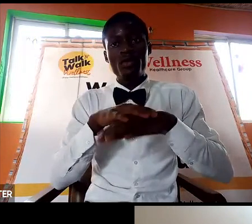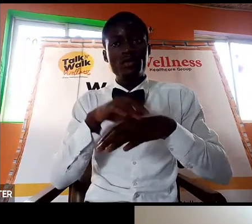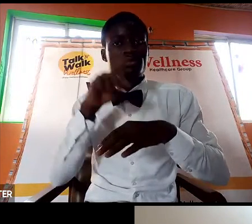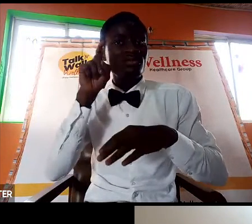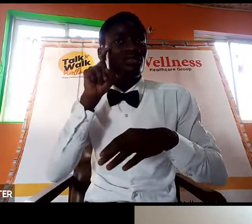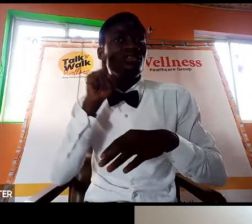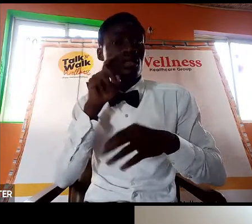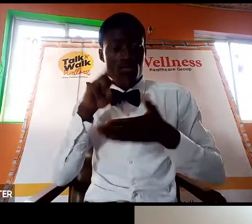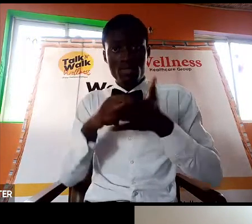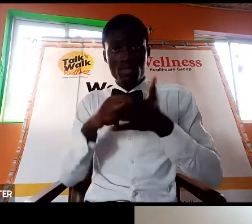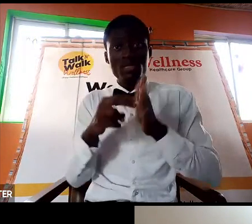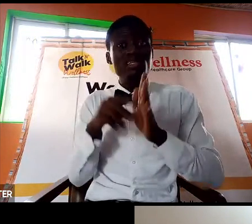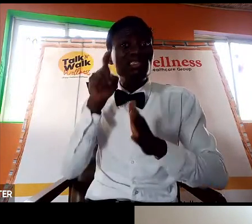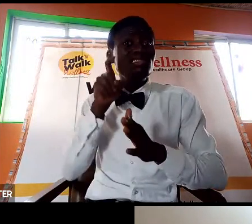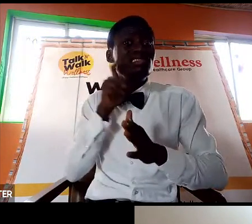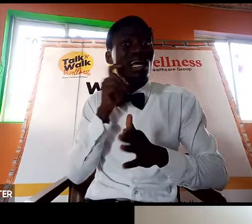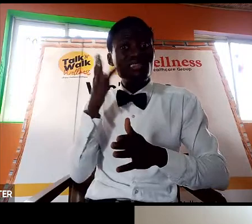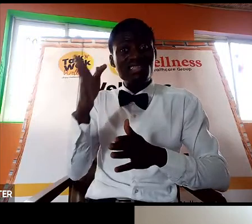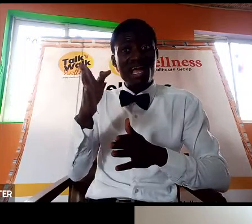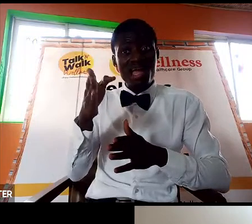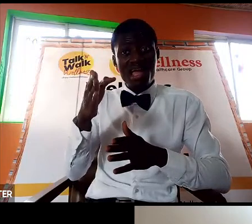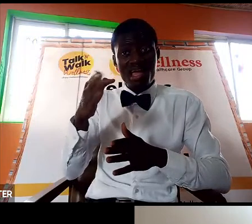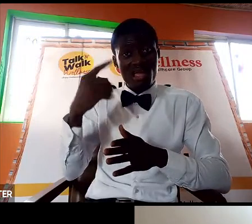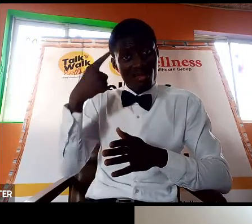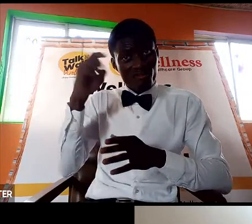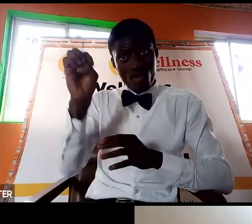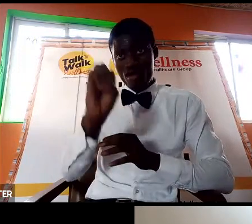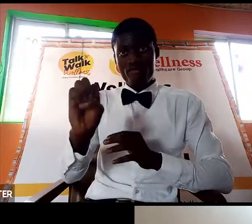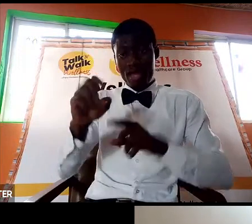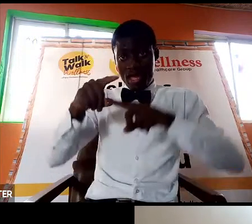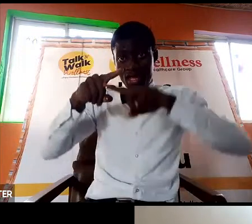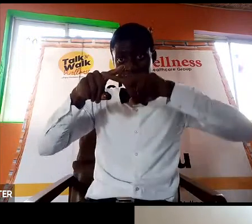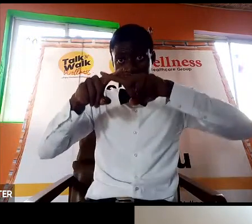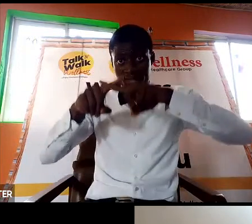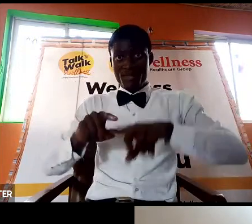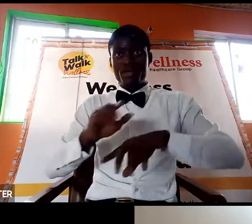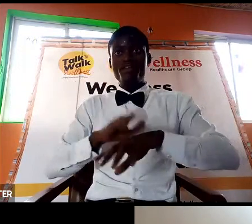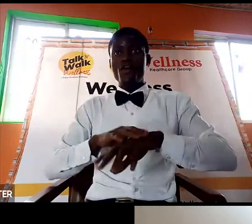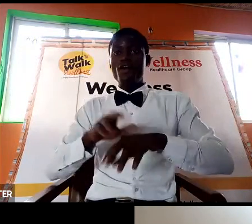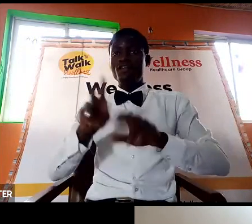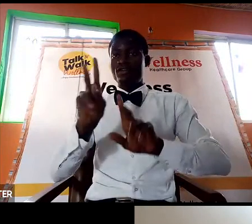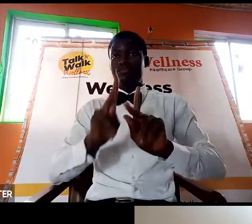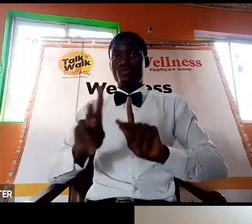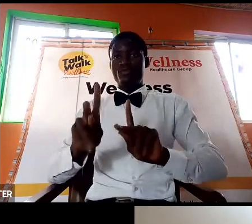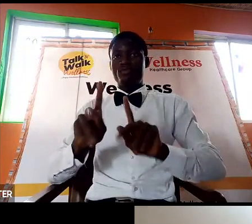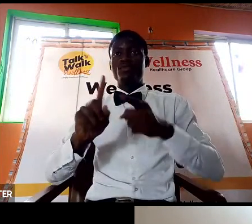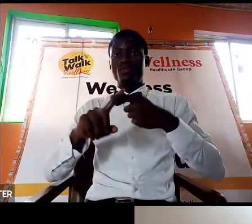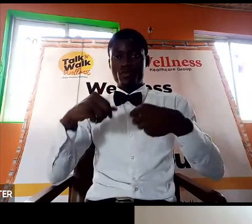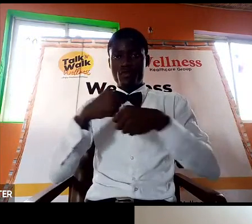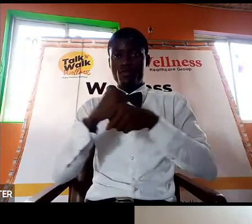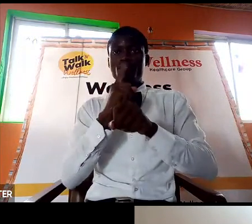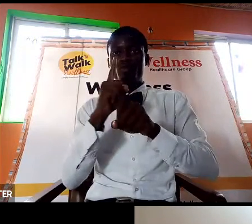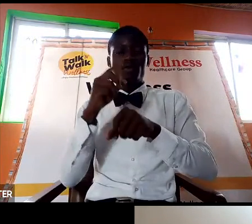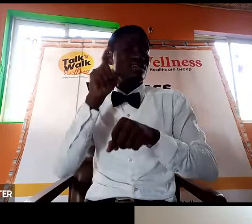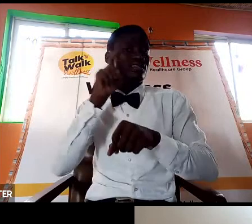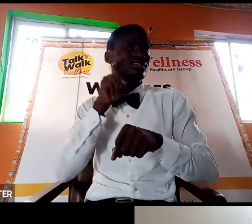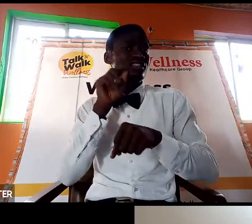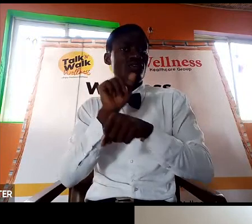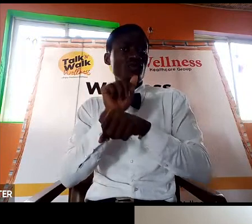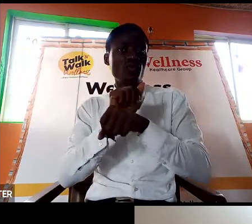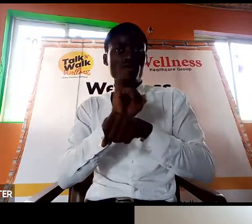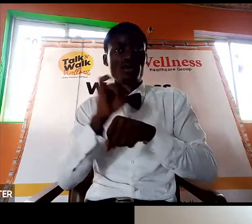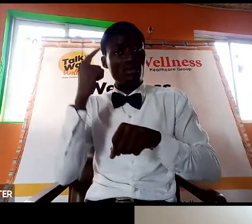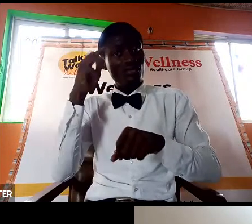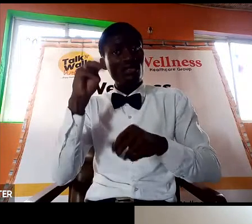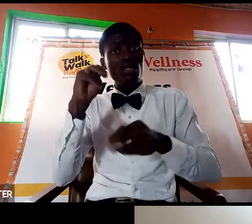only Forever. depends on the people to latch on to those things and make sure that it's working for them, no matter what their age is. So age does not mean you shouldn't have